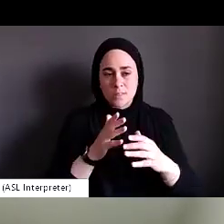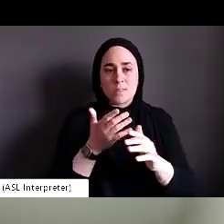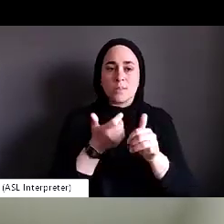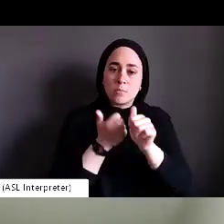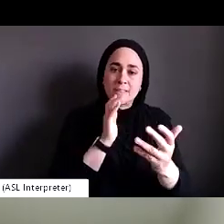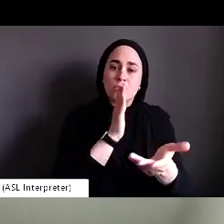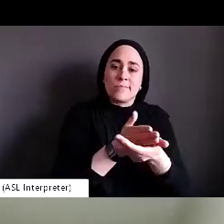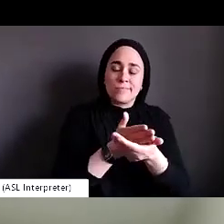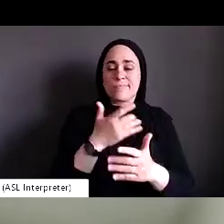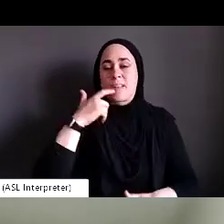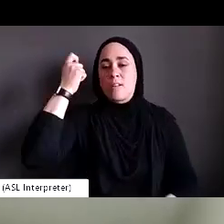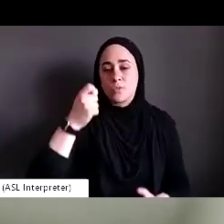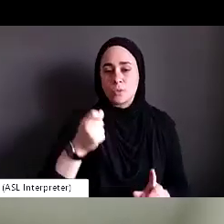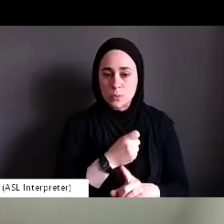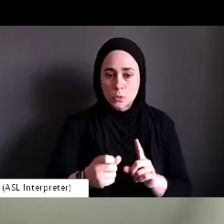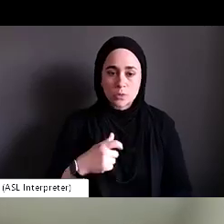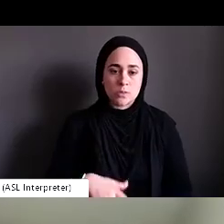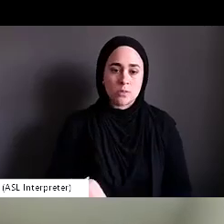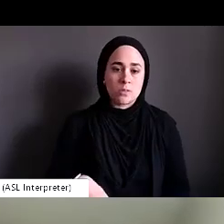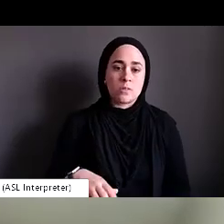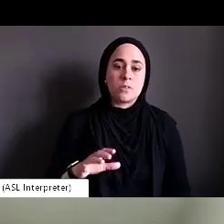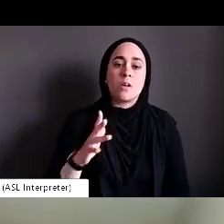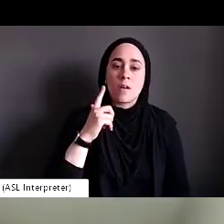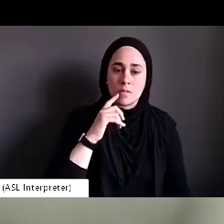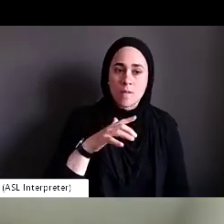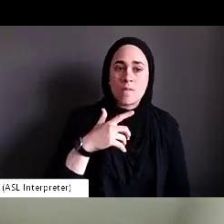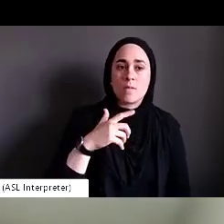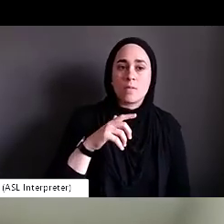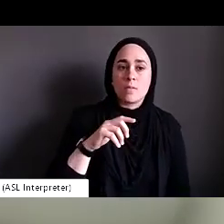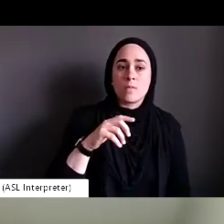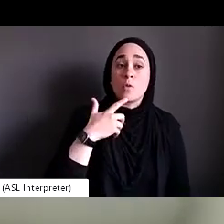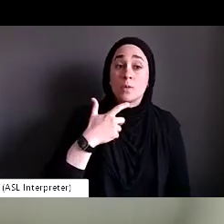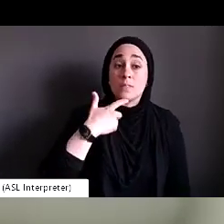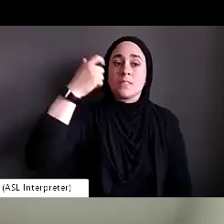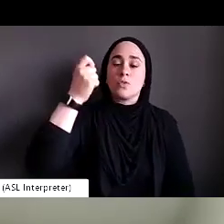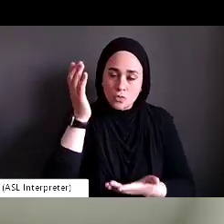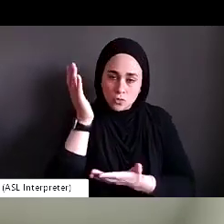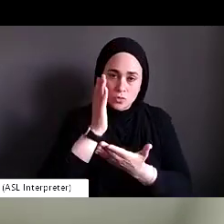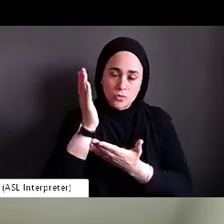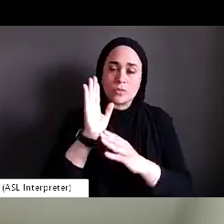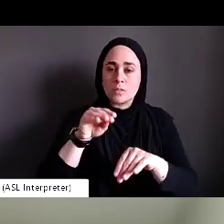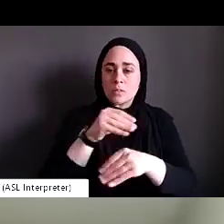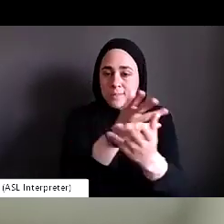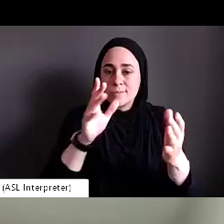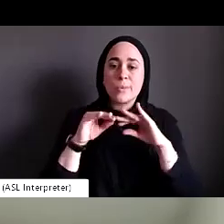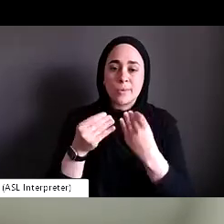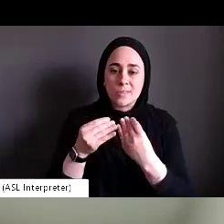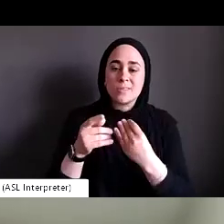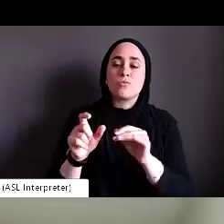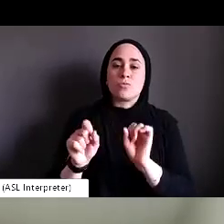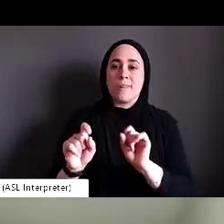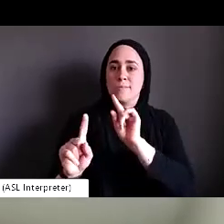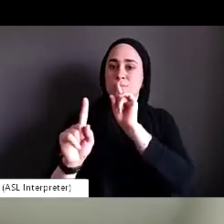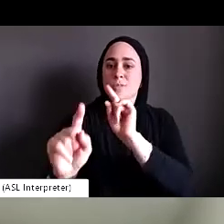Support Services for Seniors is a service delivery organization. and are in the position to do